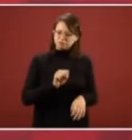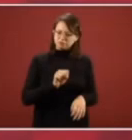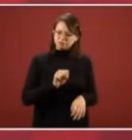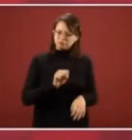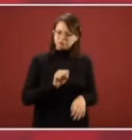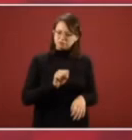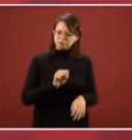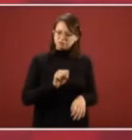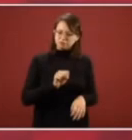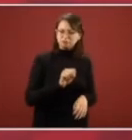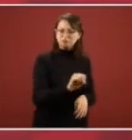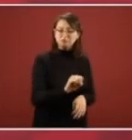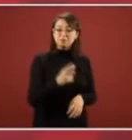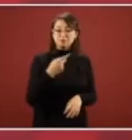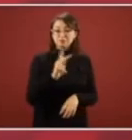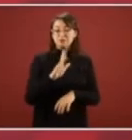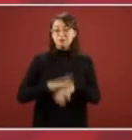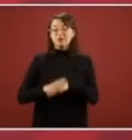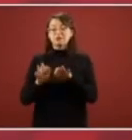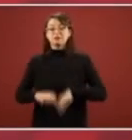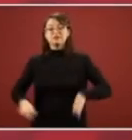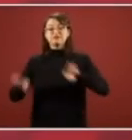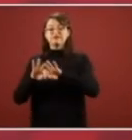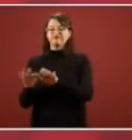economic development.